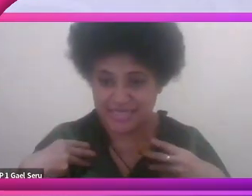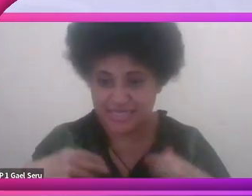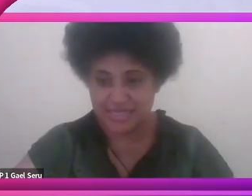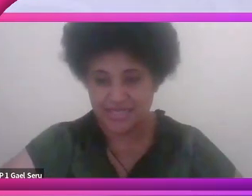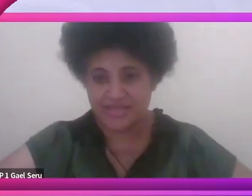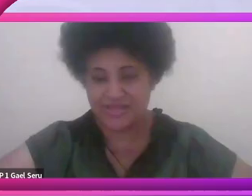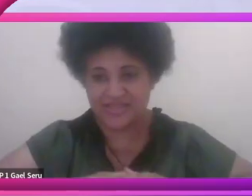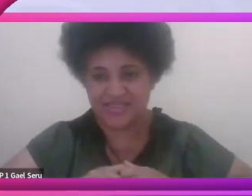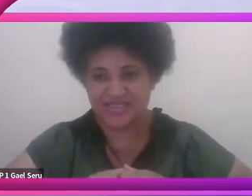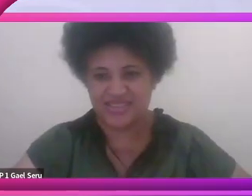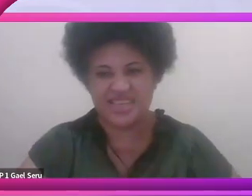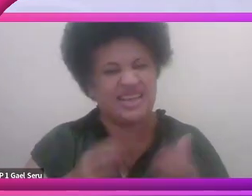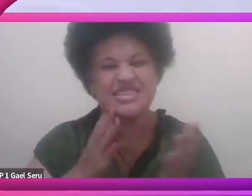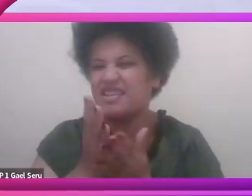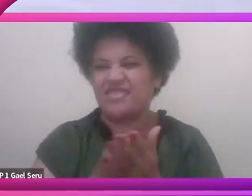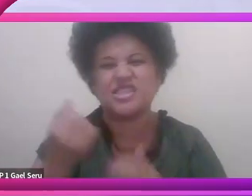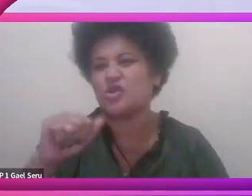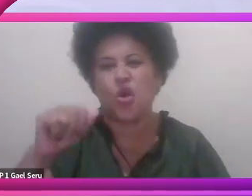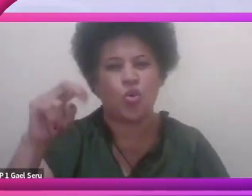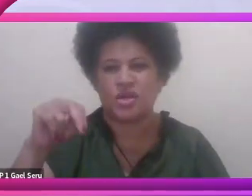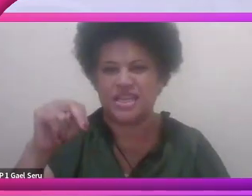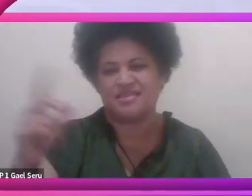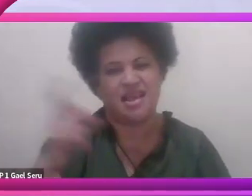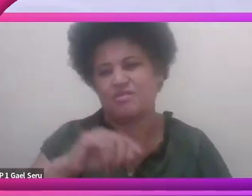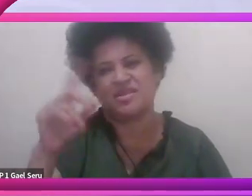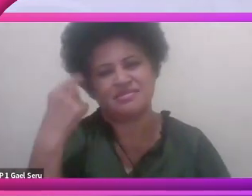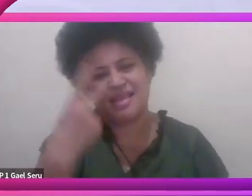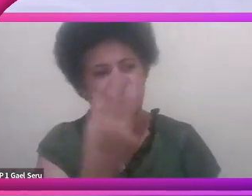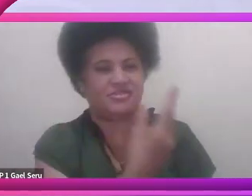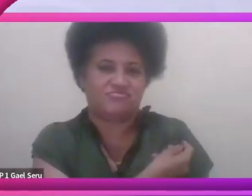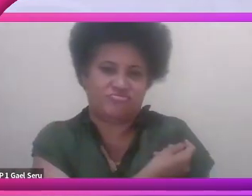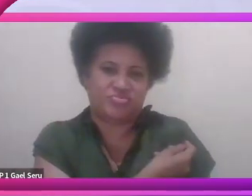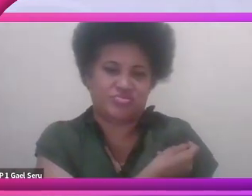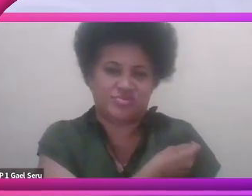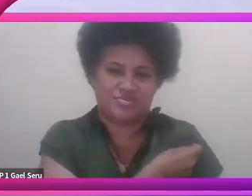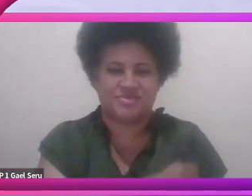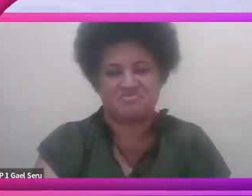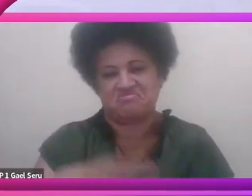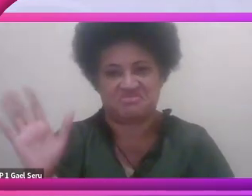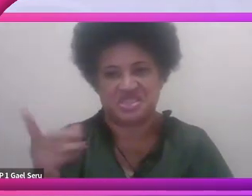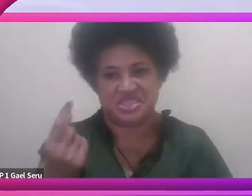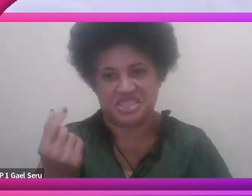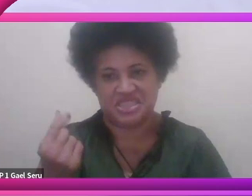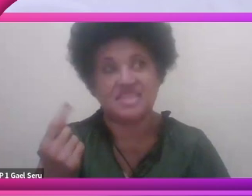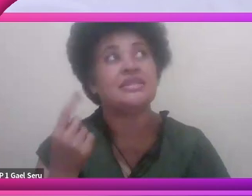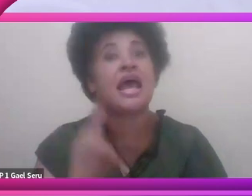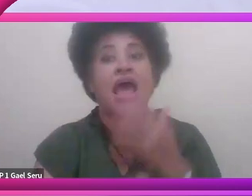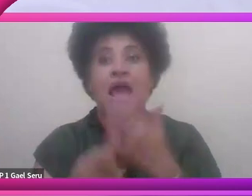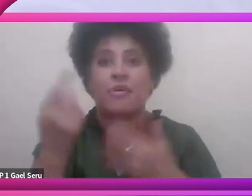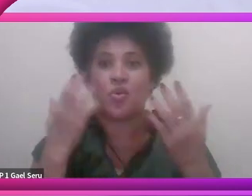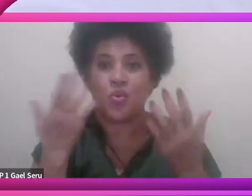the services. They don't need to come. They just inject that one. They call cell injectable. This is happened in